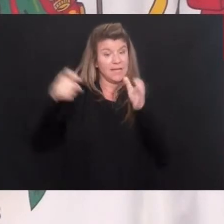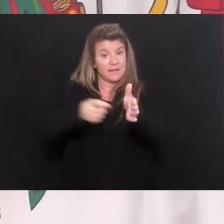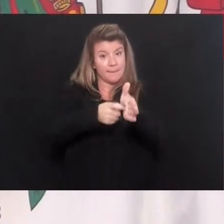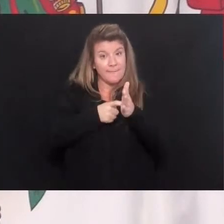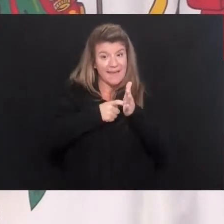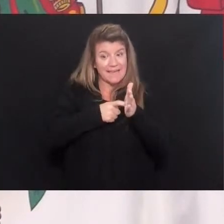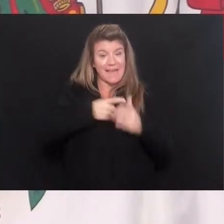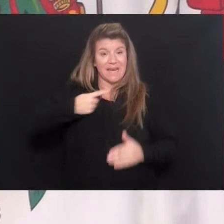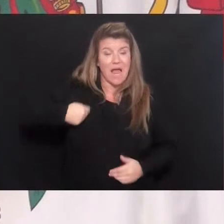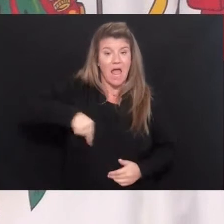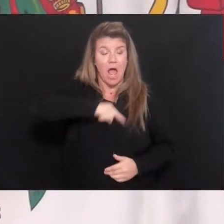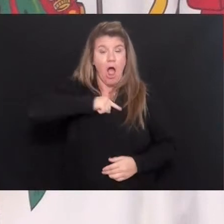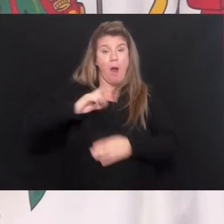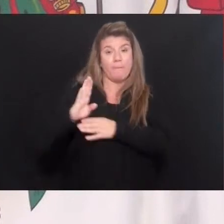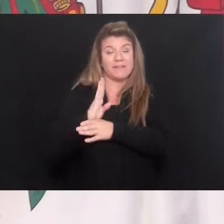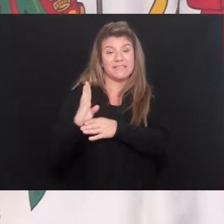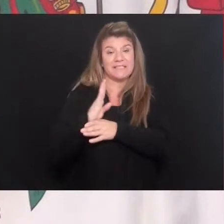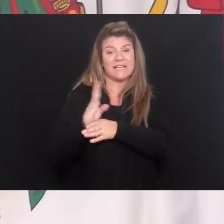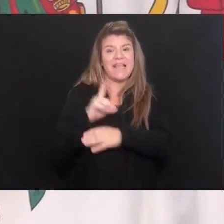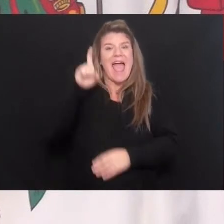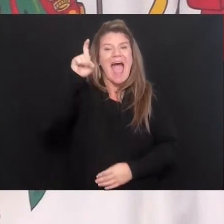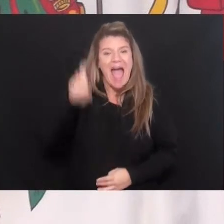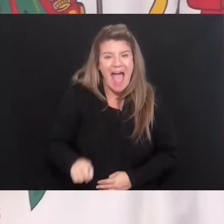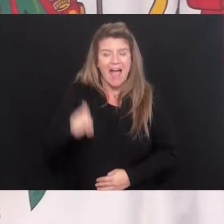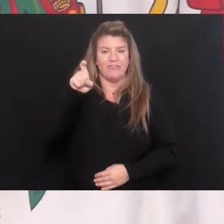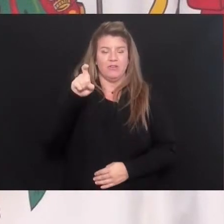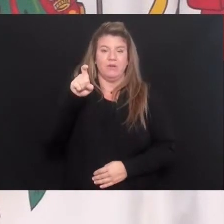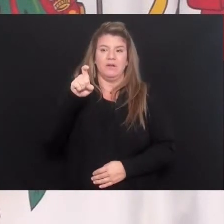our businesses have to